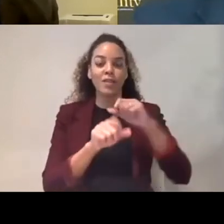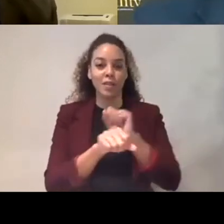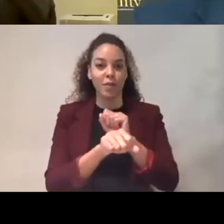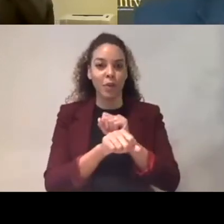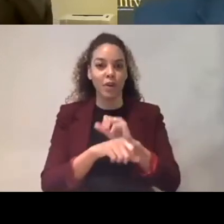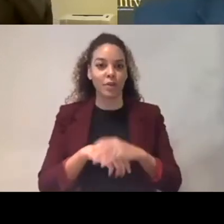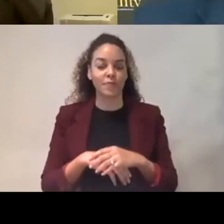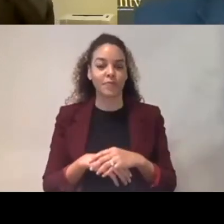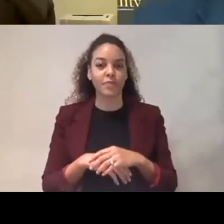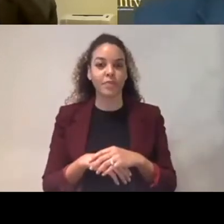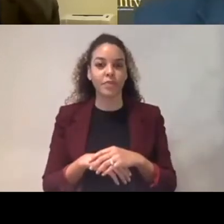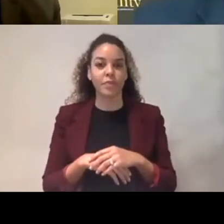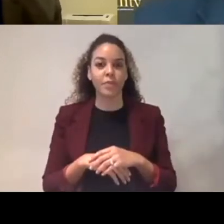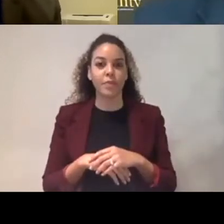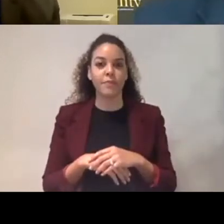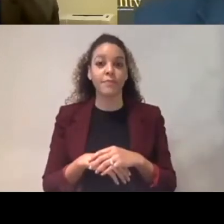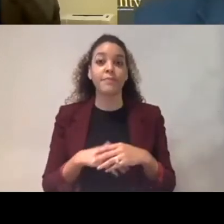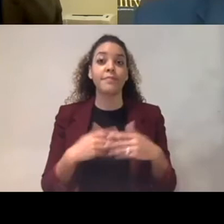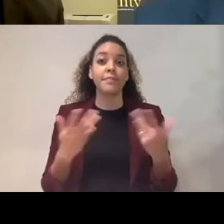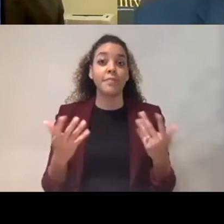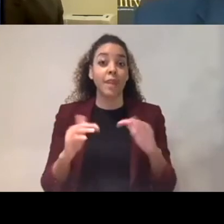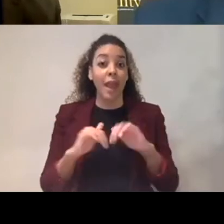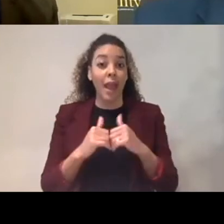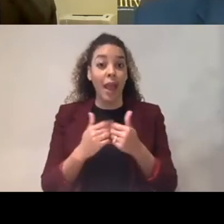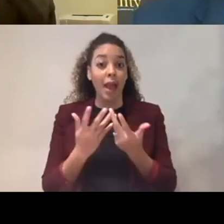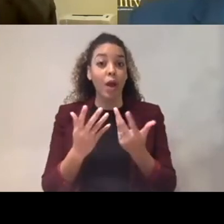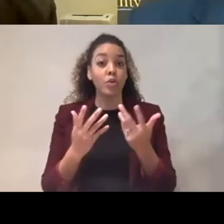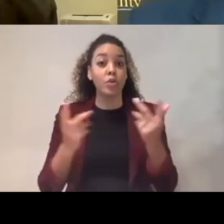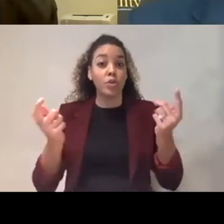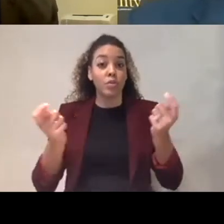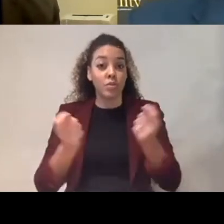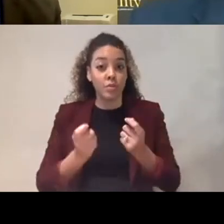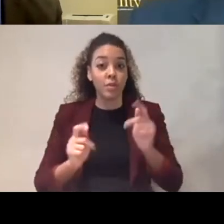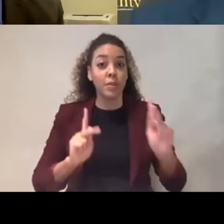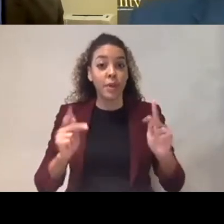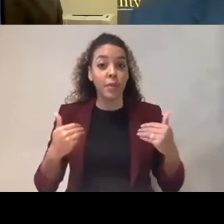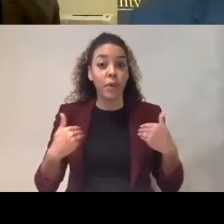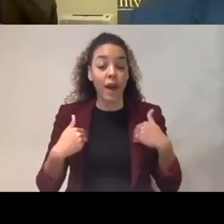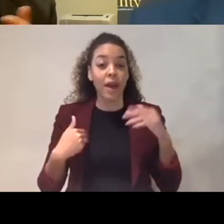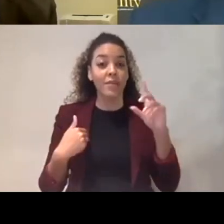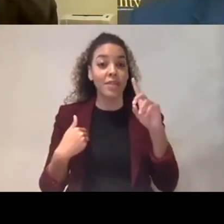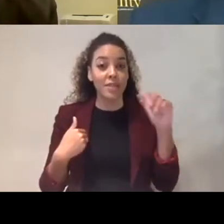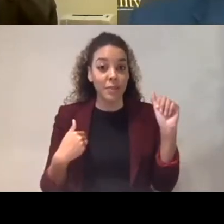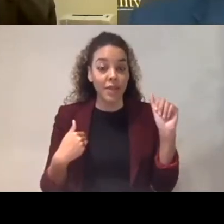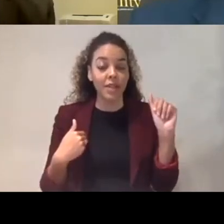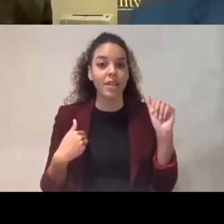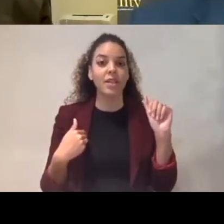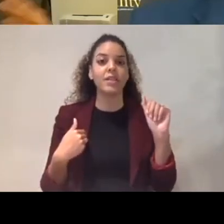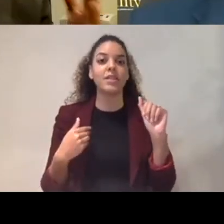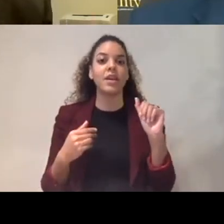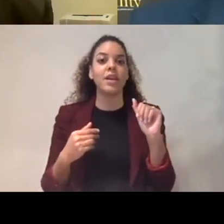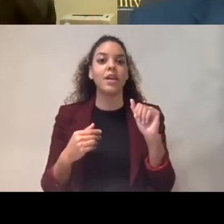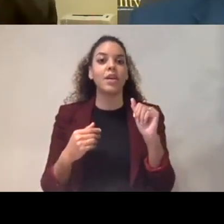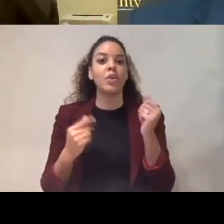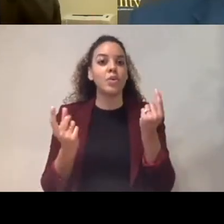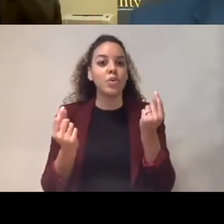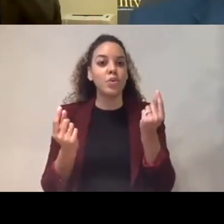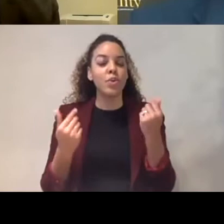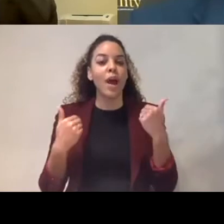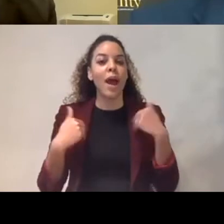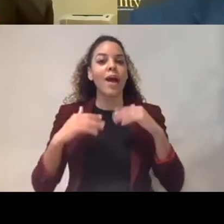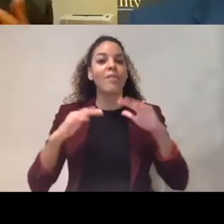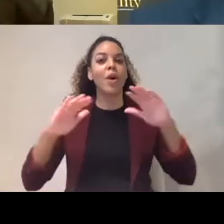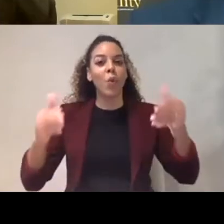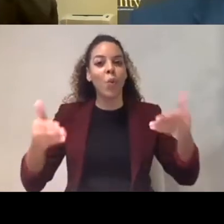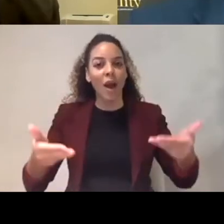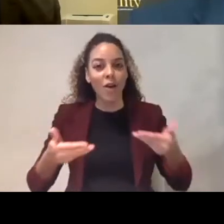generally. And the way you attract employees who have disabilities or have them self-identify is by having a welcoming environment